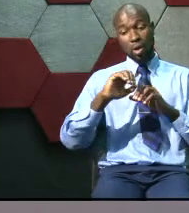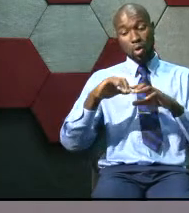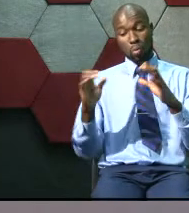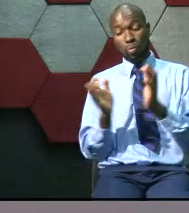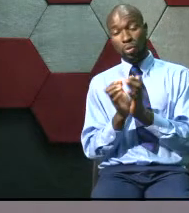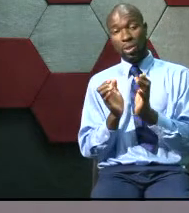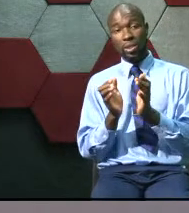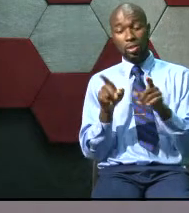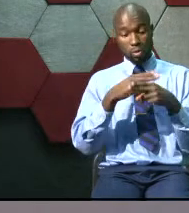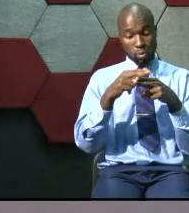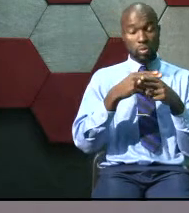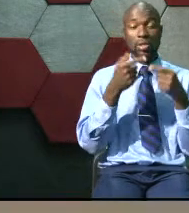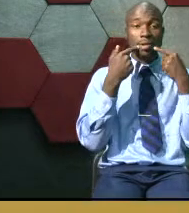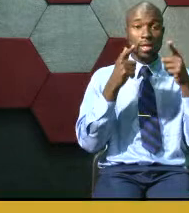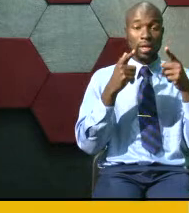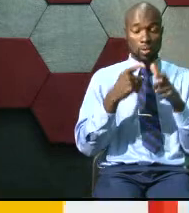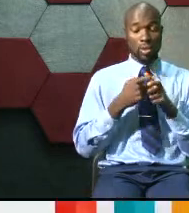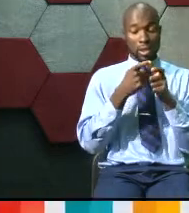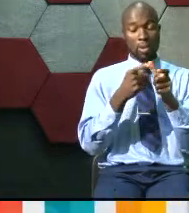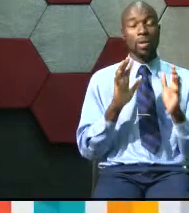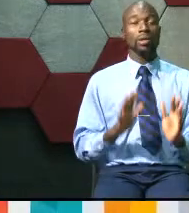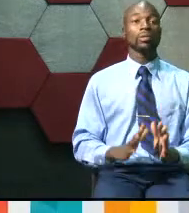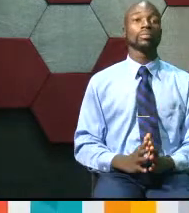announce the award. Over to you, Dr. Desai.